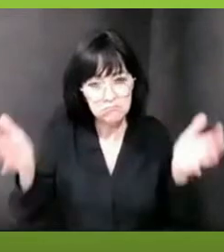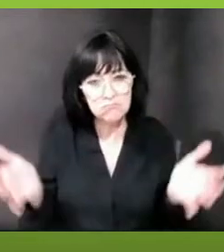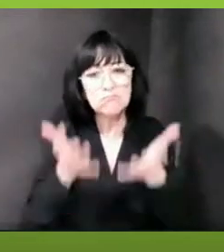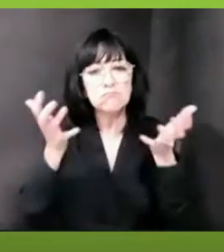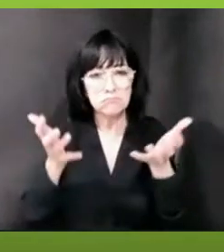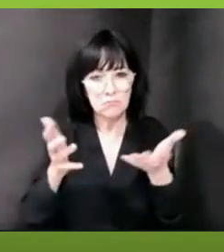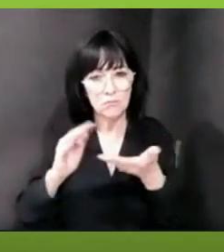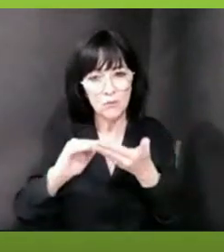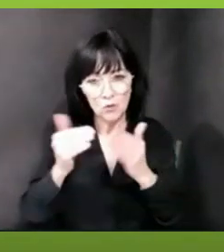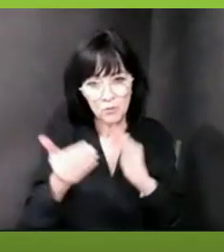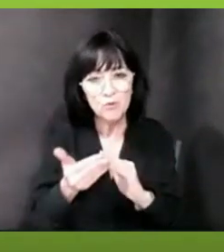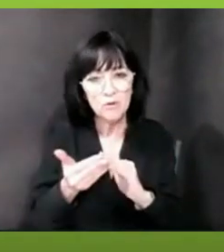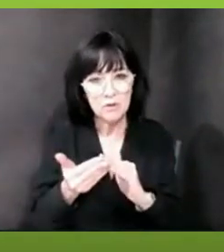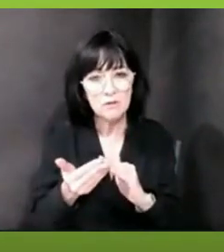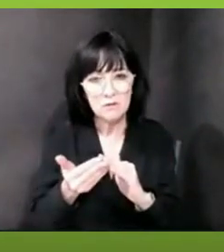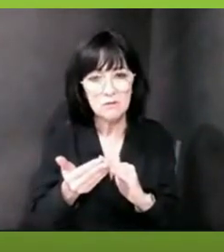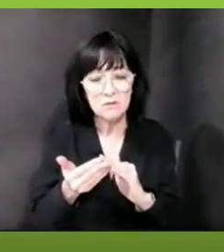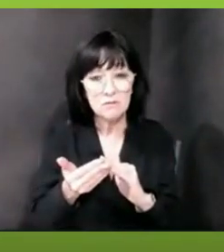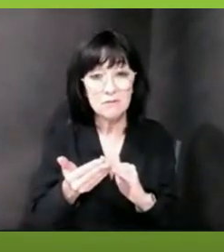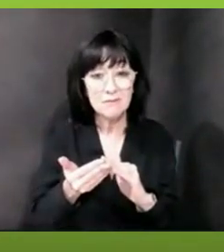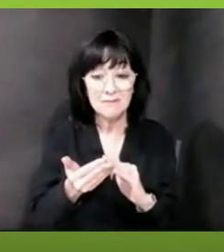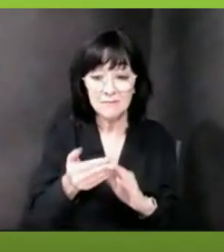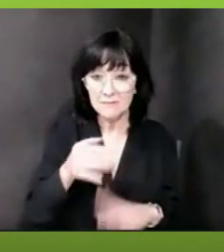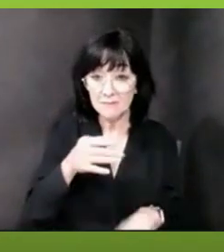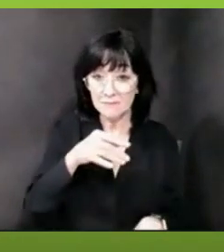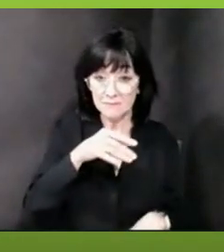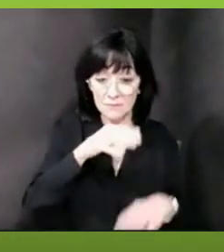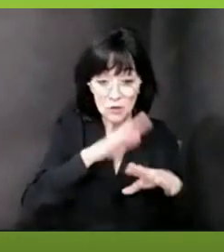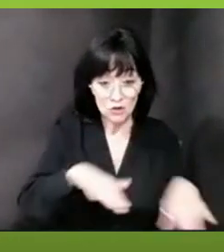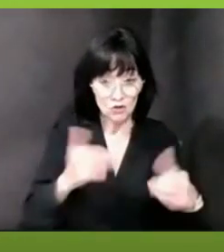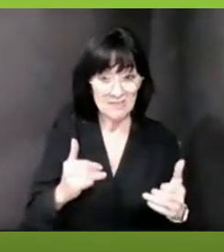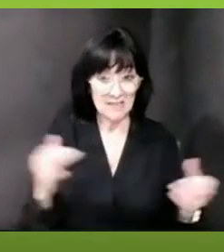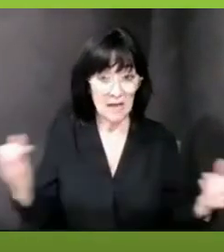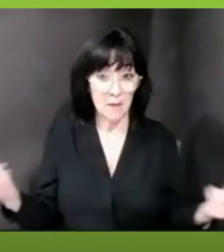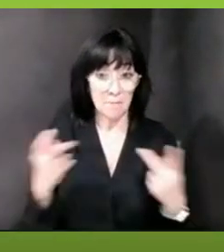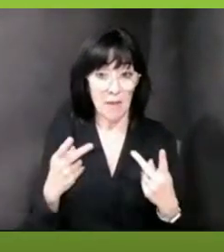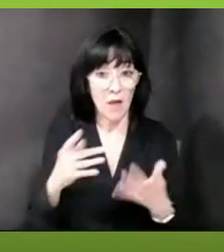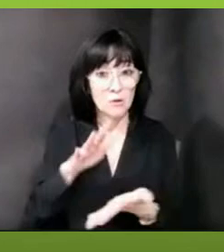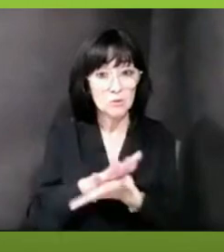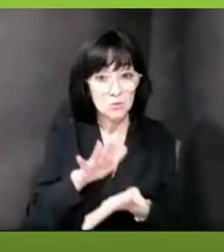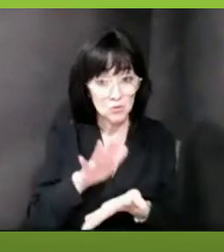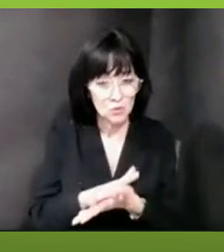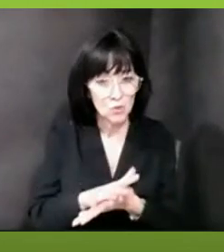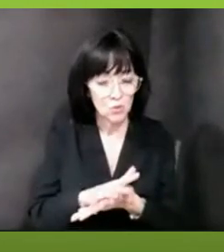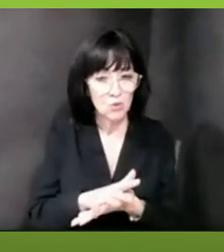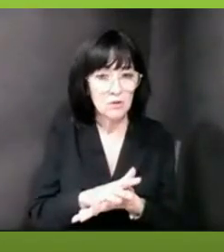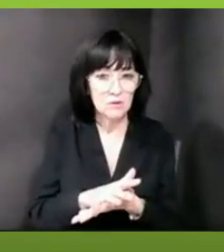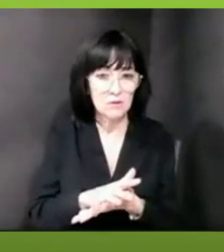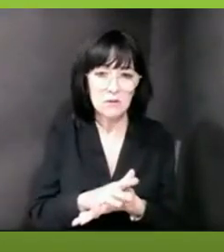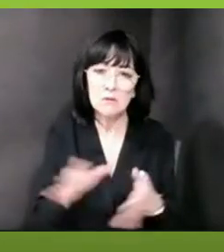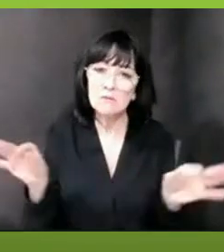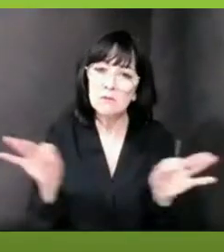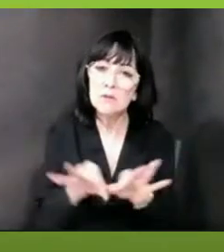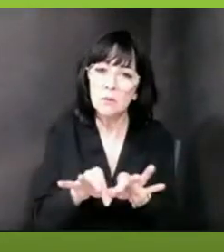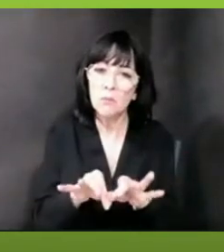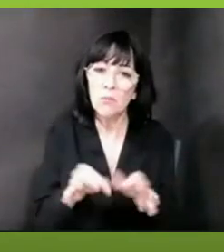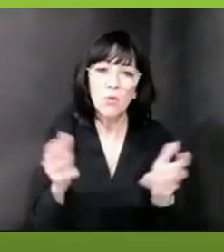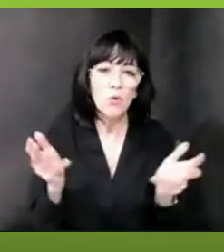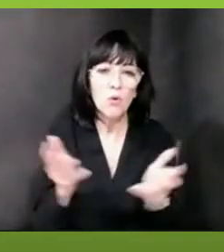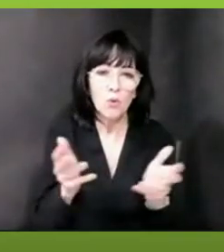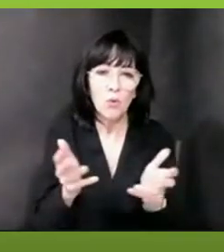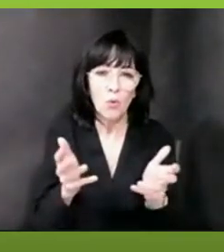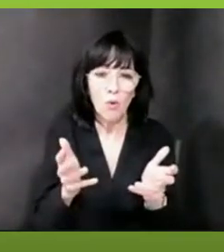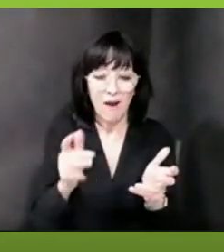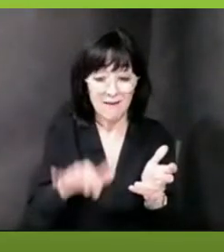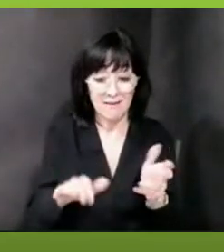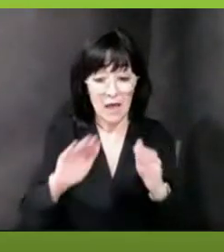especially with kids just coming back to school and with all the things going on, especially with COVID, it's very important to to build that community instead